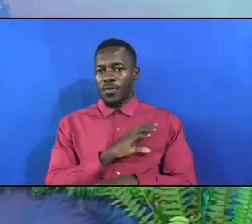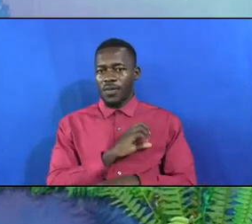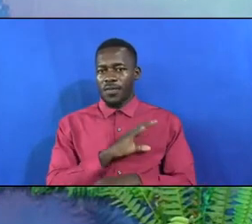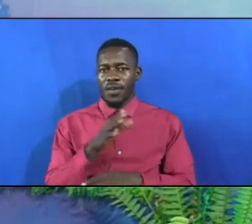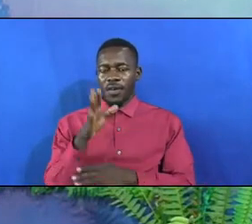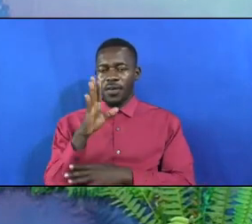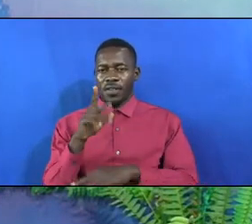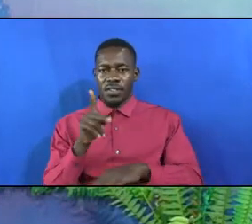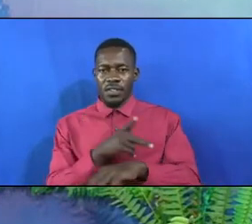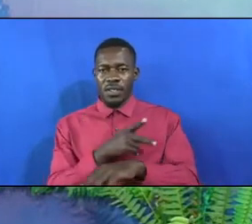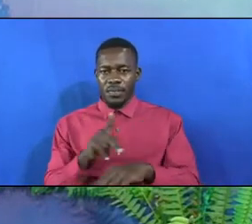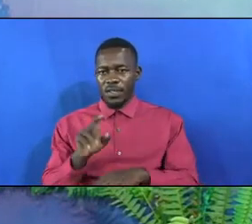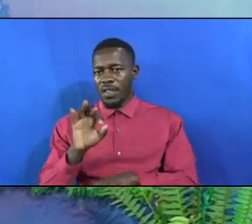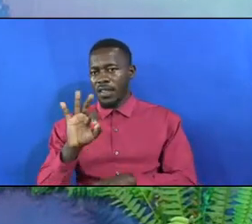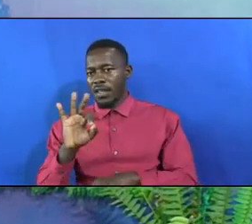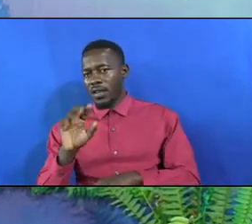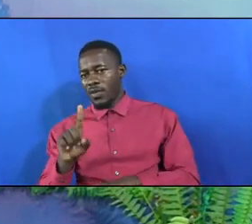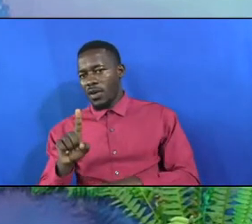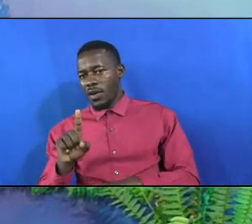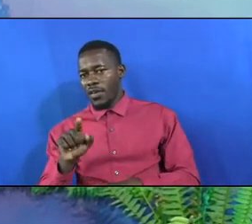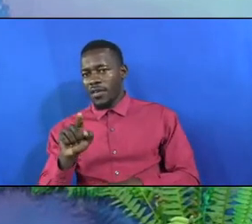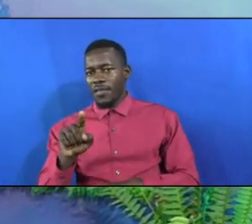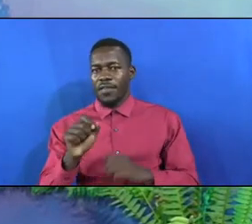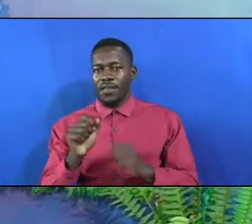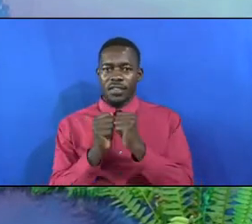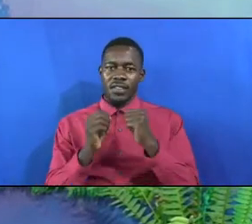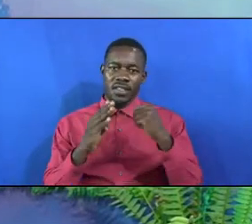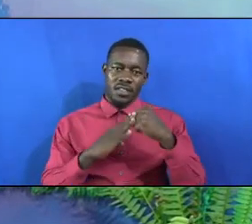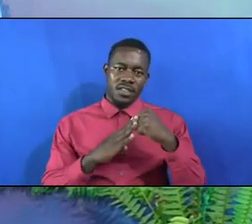Psalms 31 and verse 19.